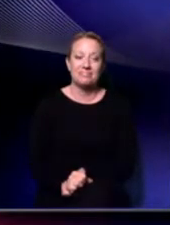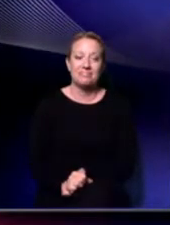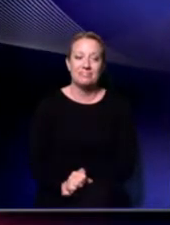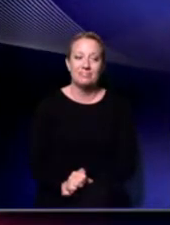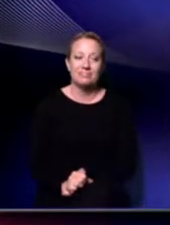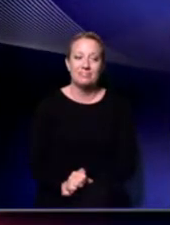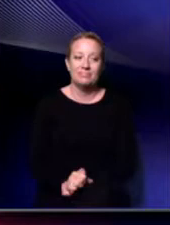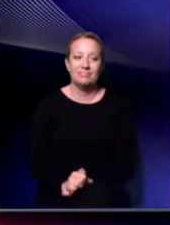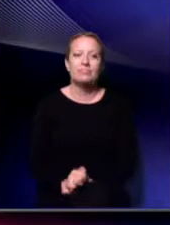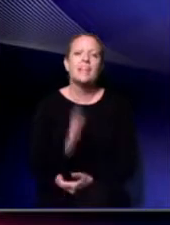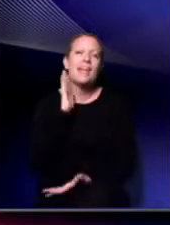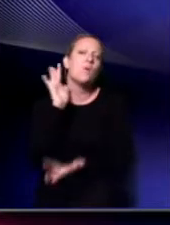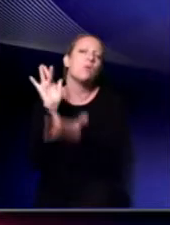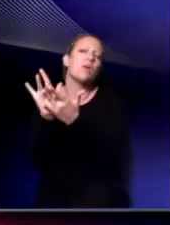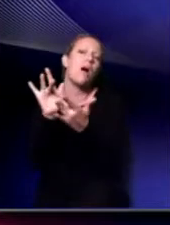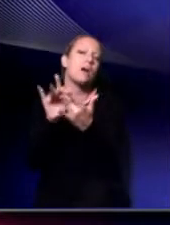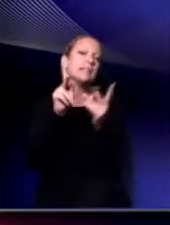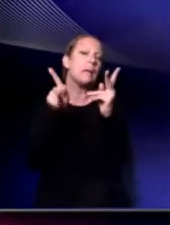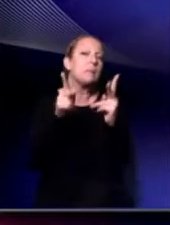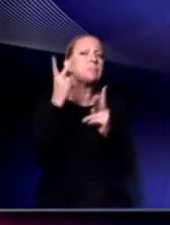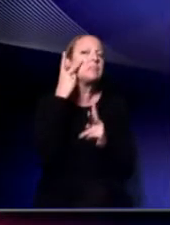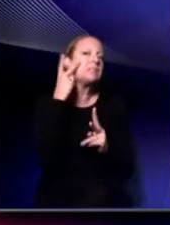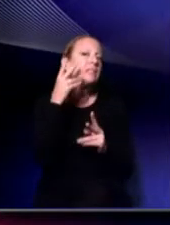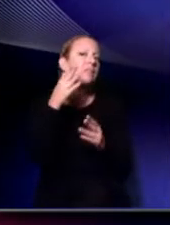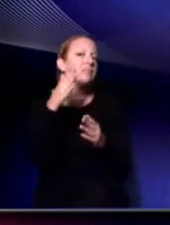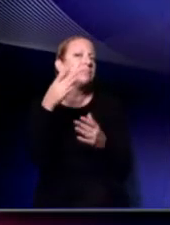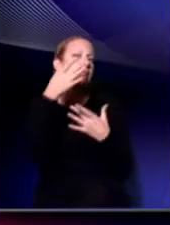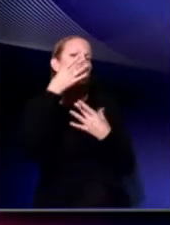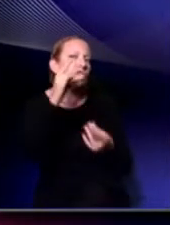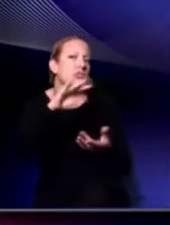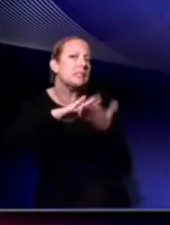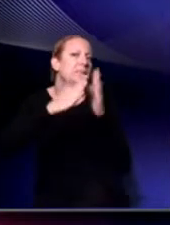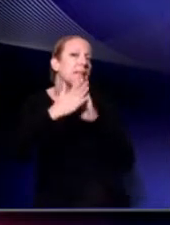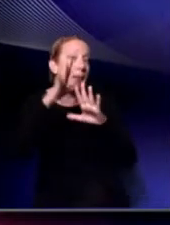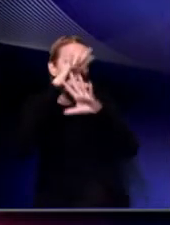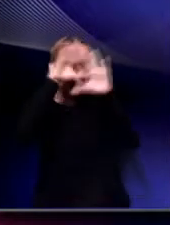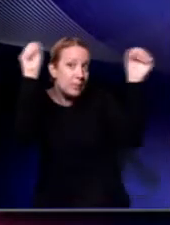and I'll reach out to some people too. So, any agenda items?